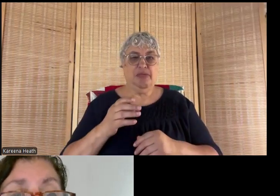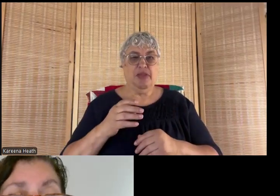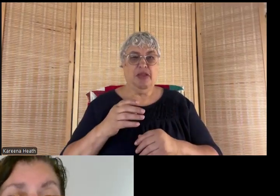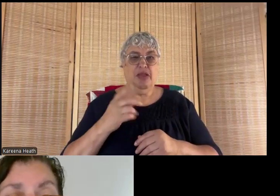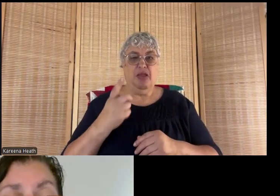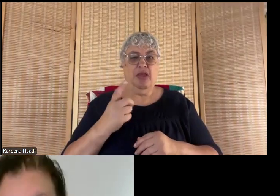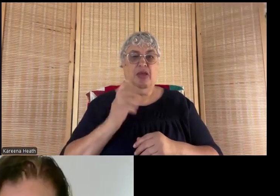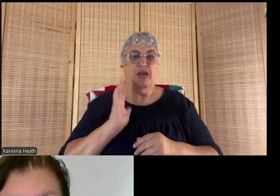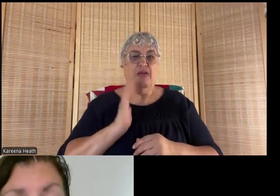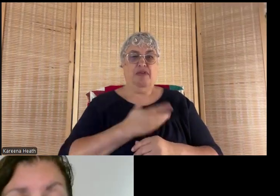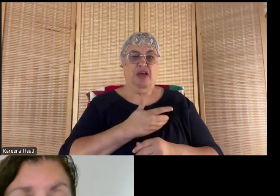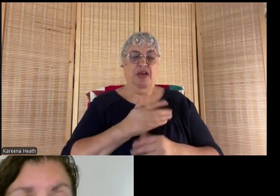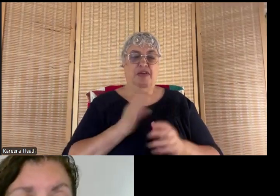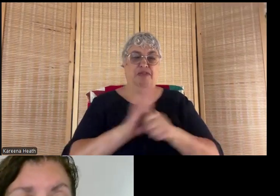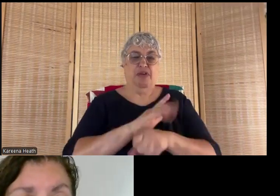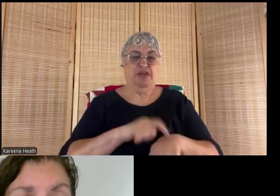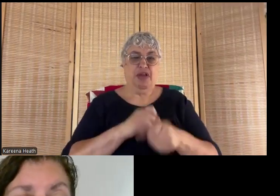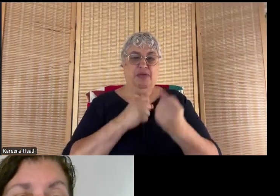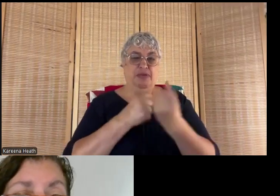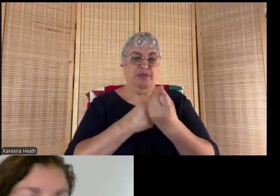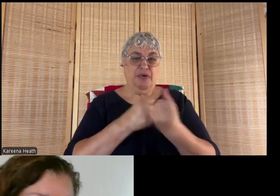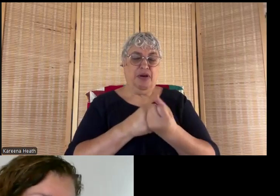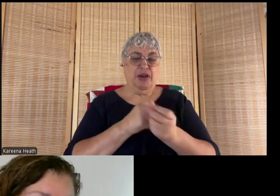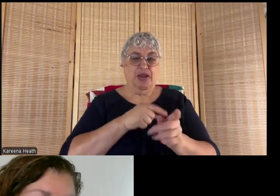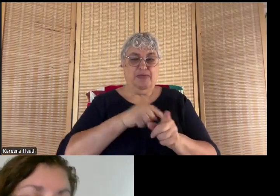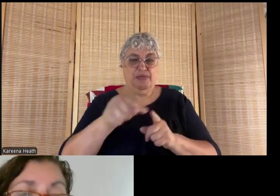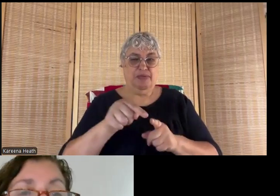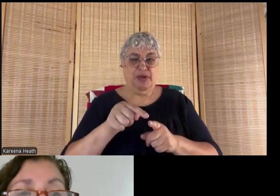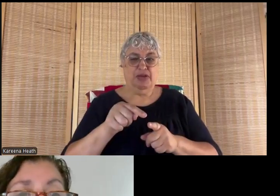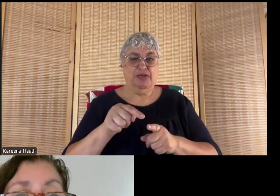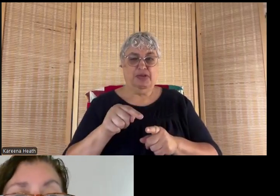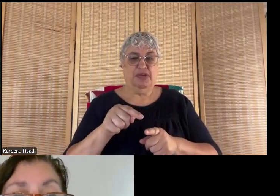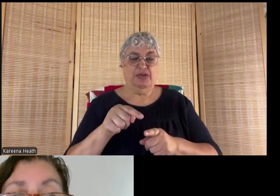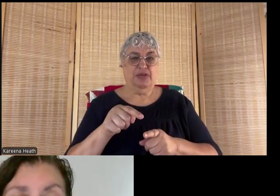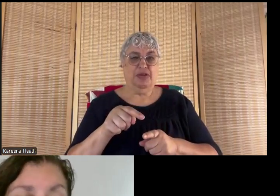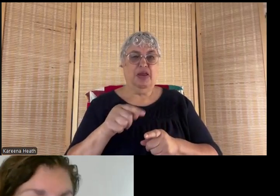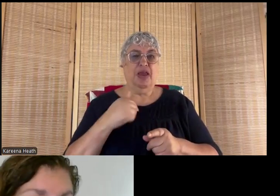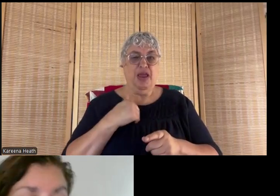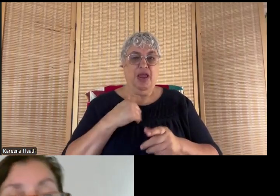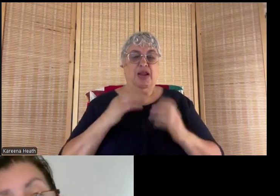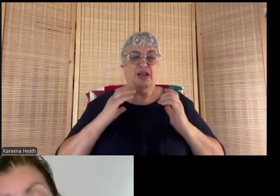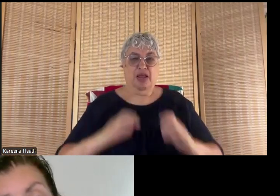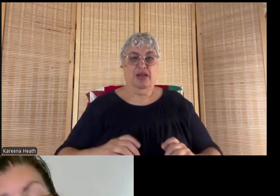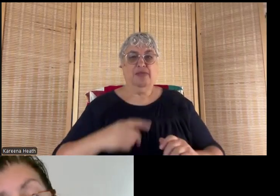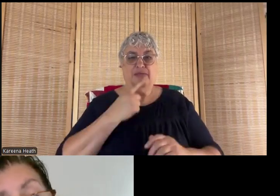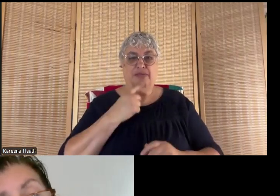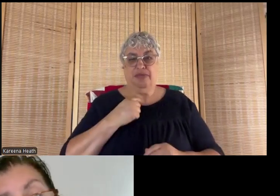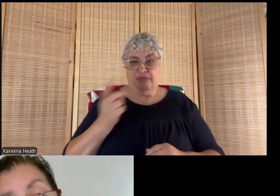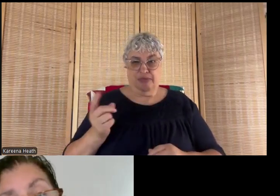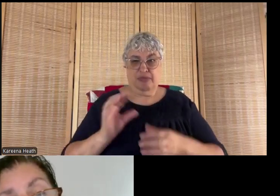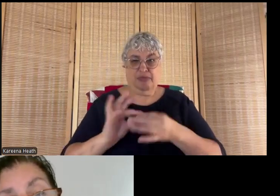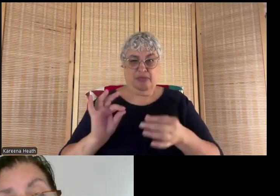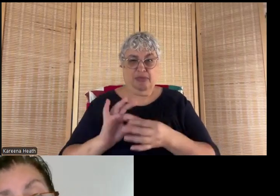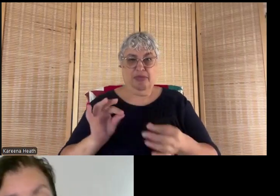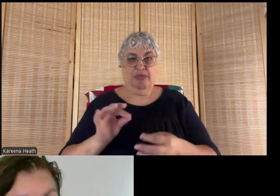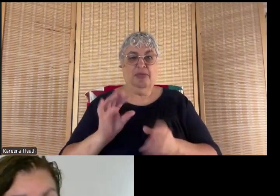our full-time supported employment specialists many years ago had a client who said to them that